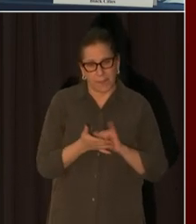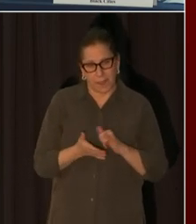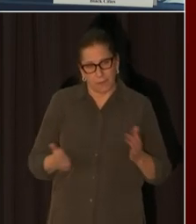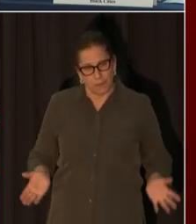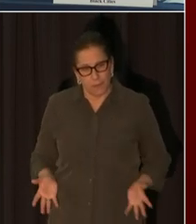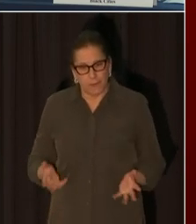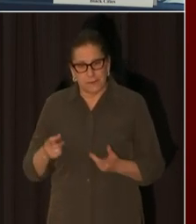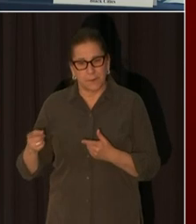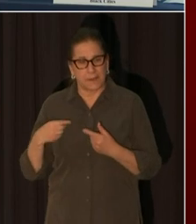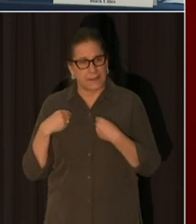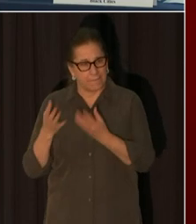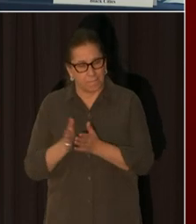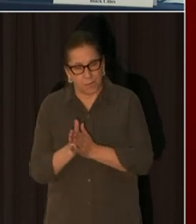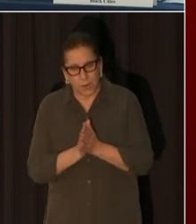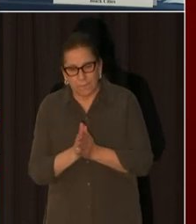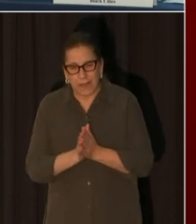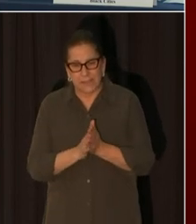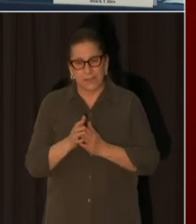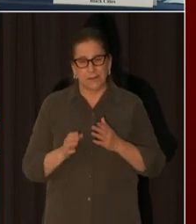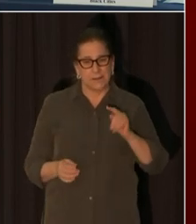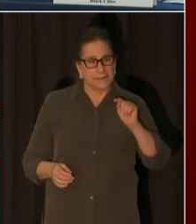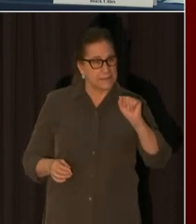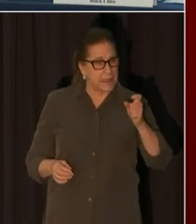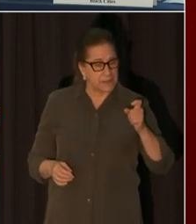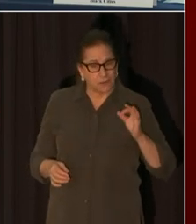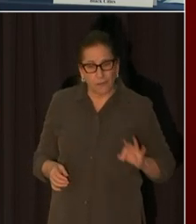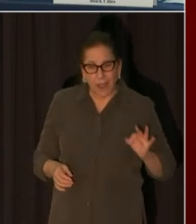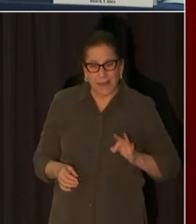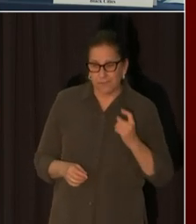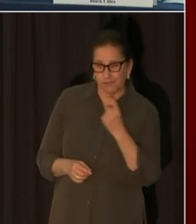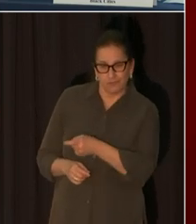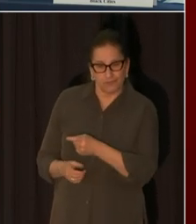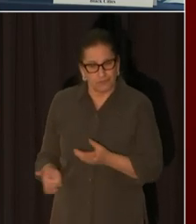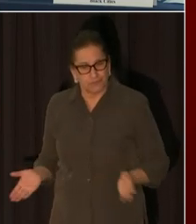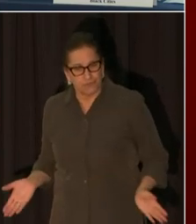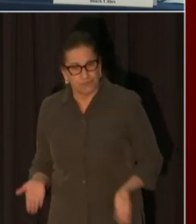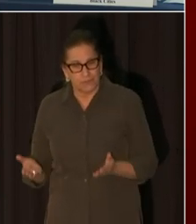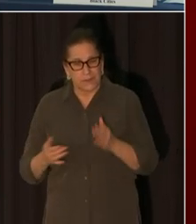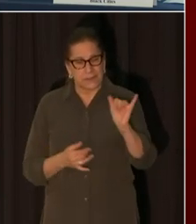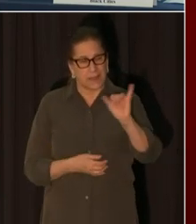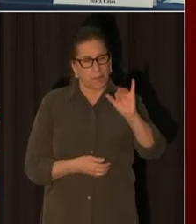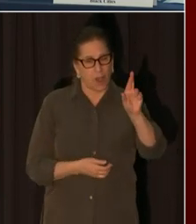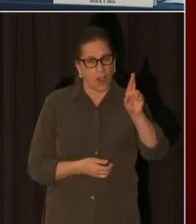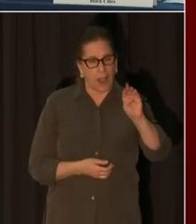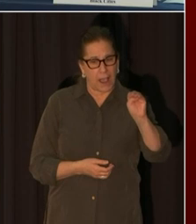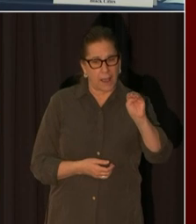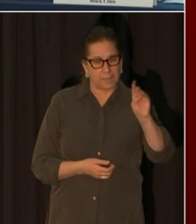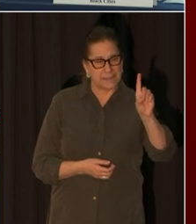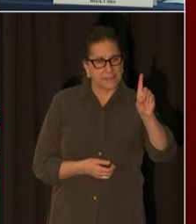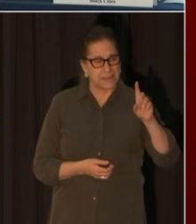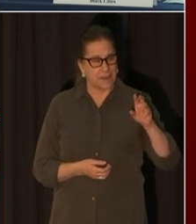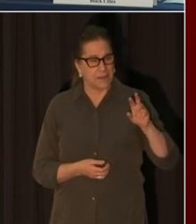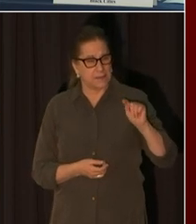credit, modeled off the R&D tax credit, to compel companies to train and place workers of